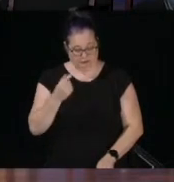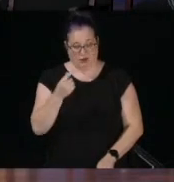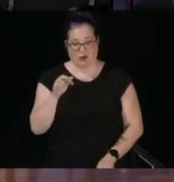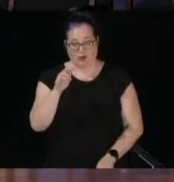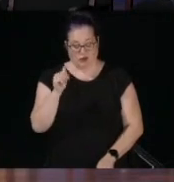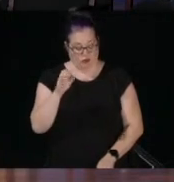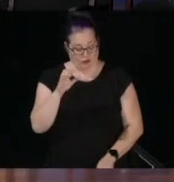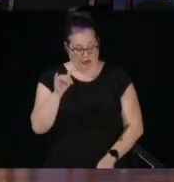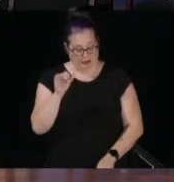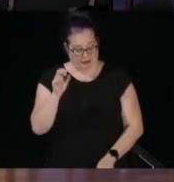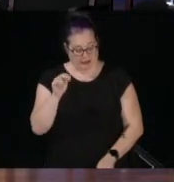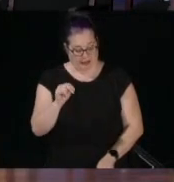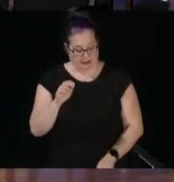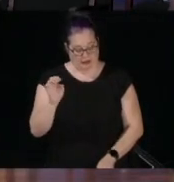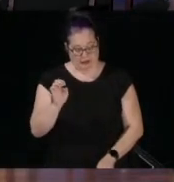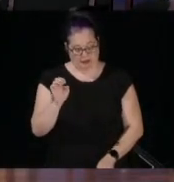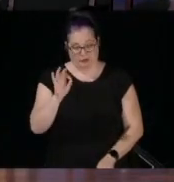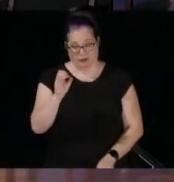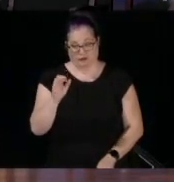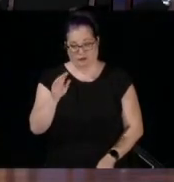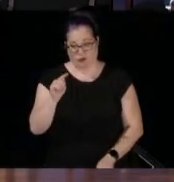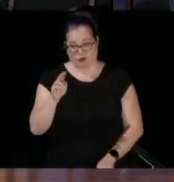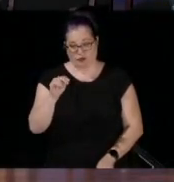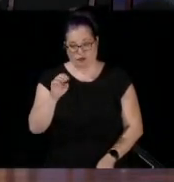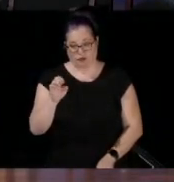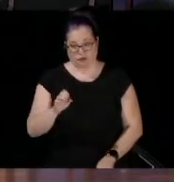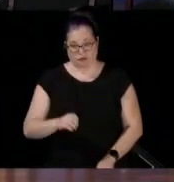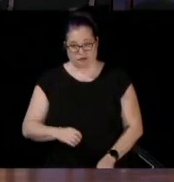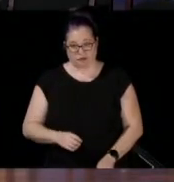Grayson Elizabeth Fortune.